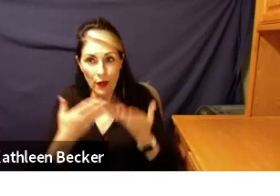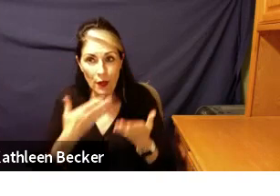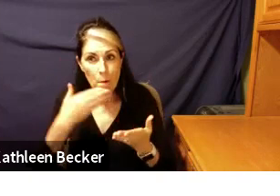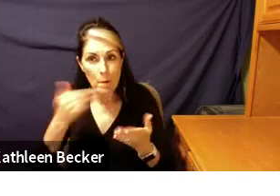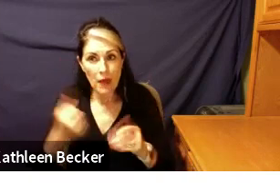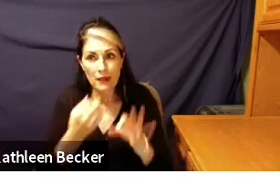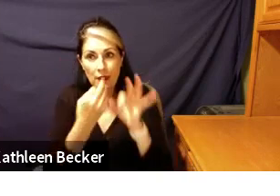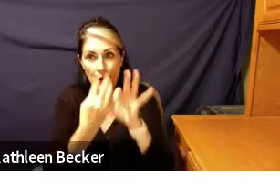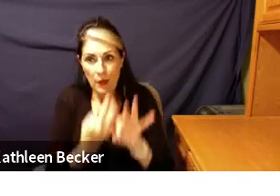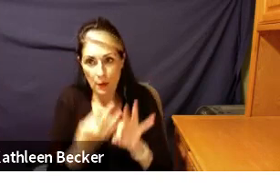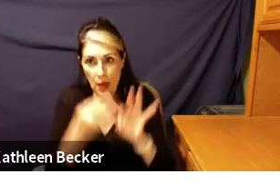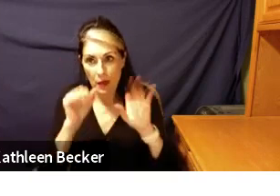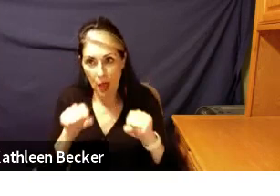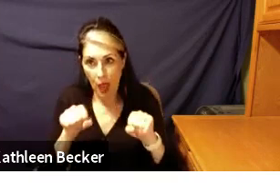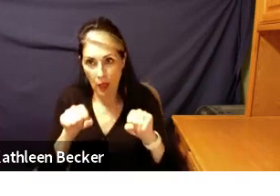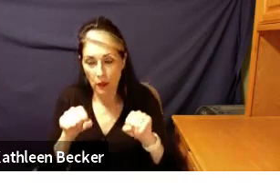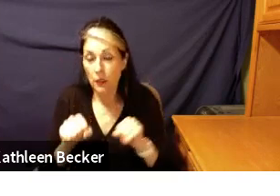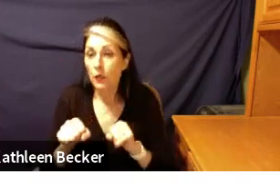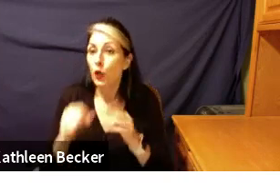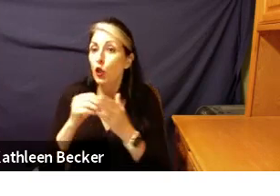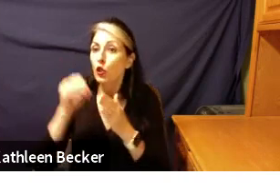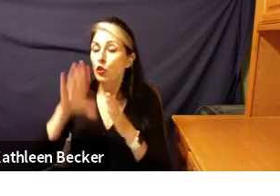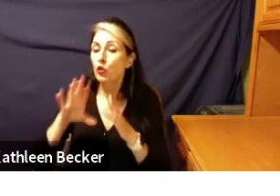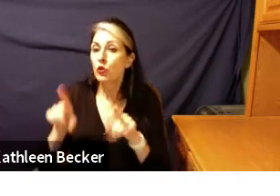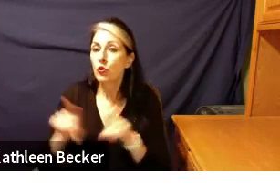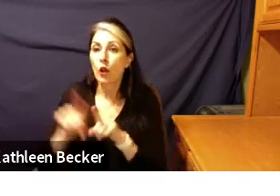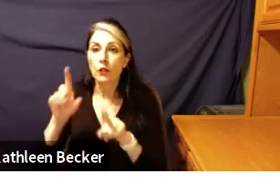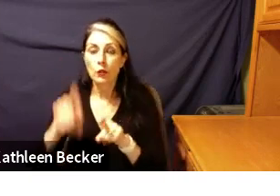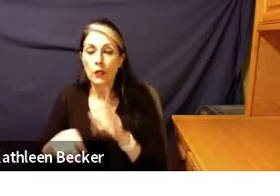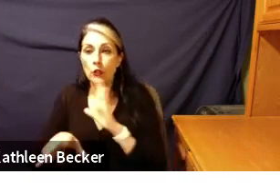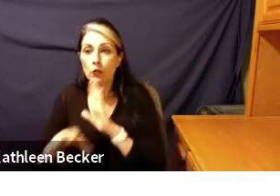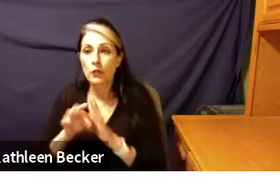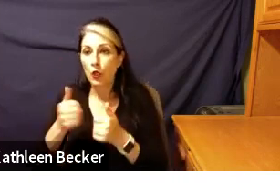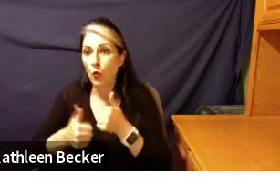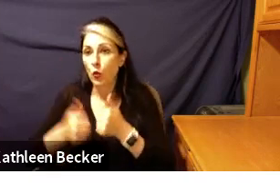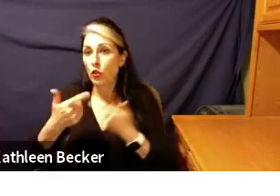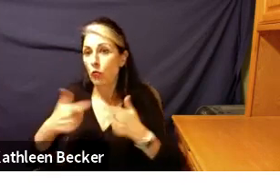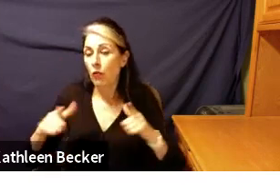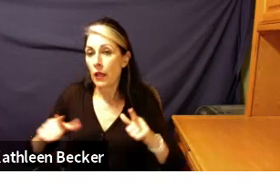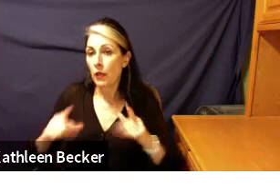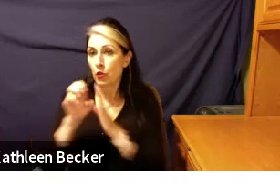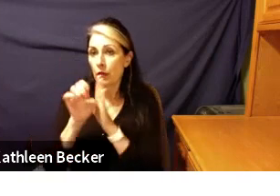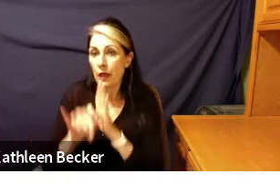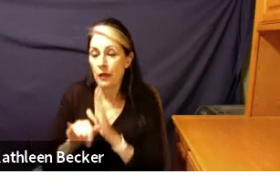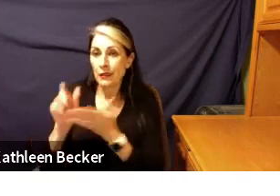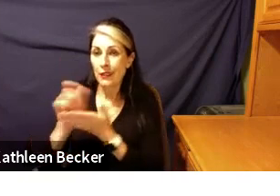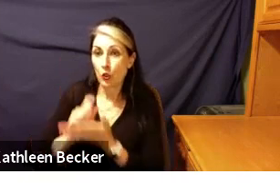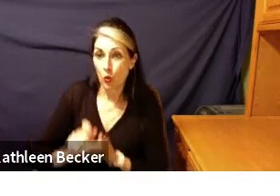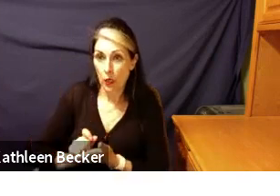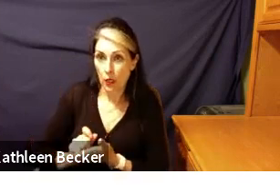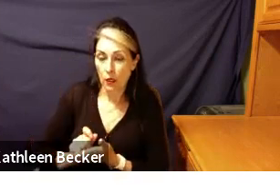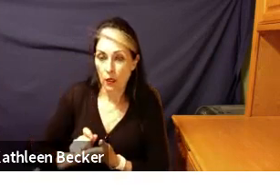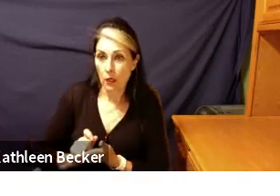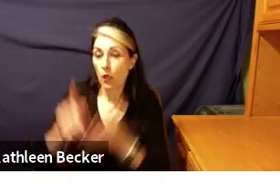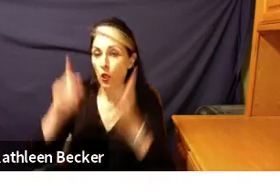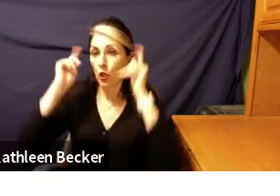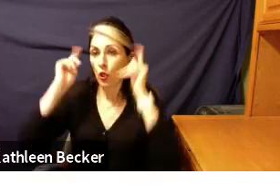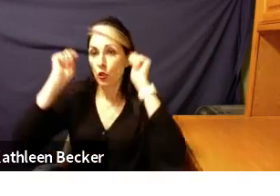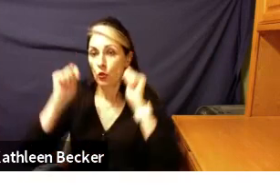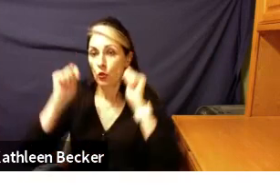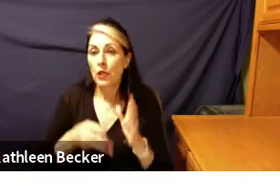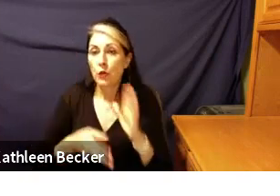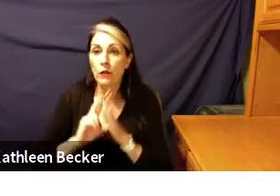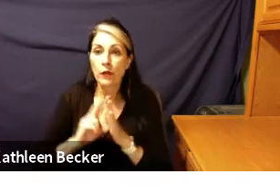feedback. Students will also need to select which language the essay is written in. Tutors can